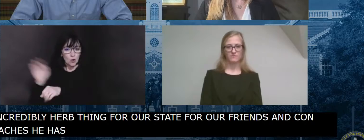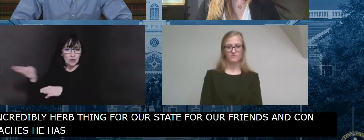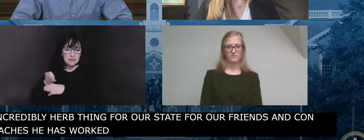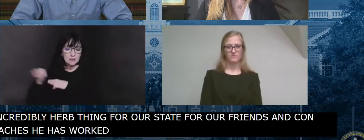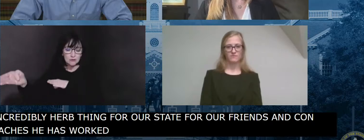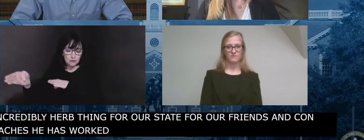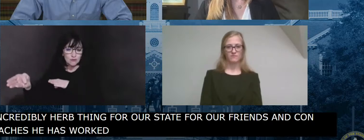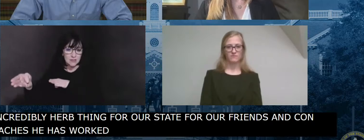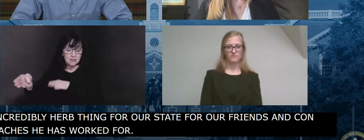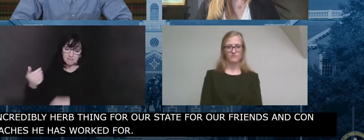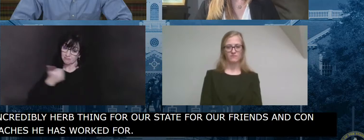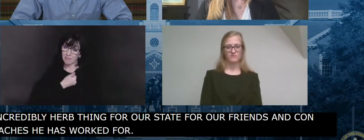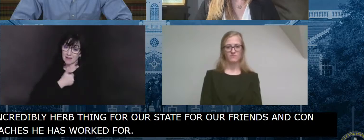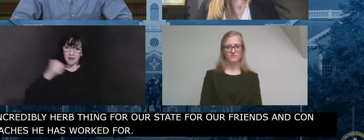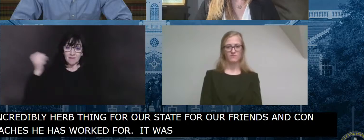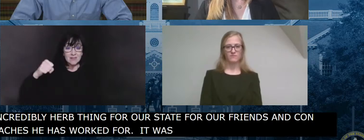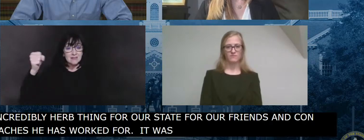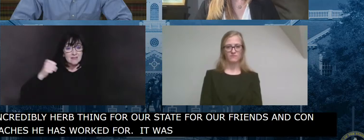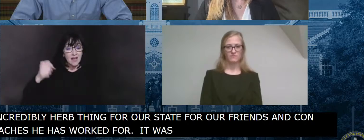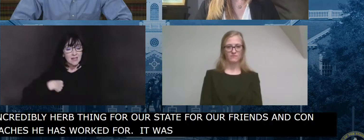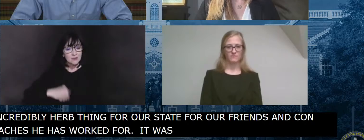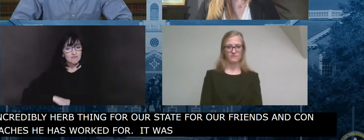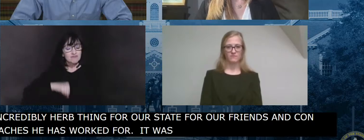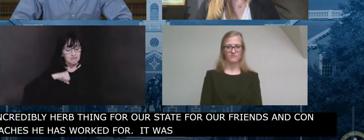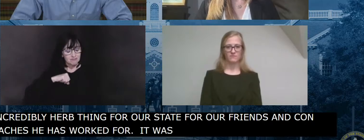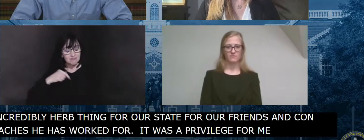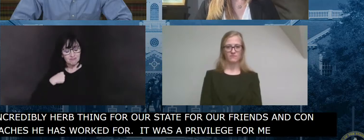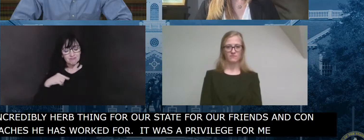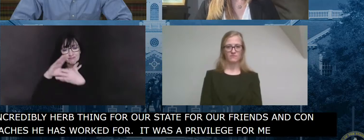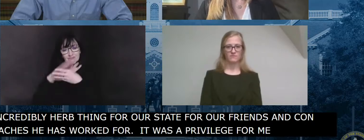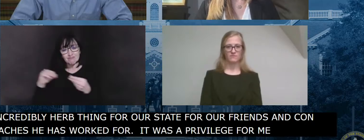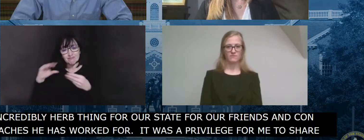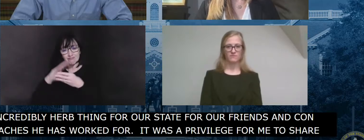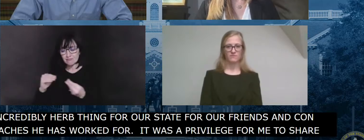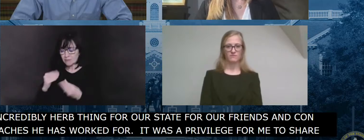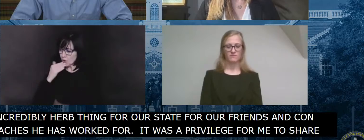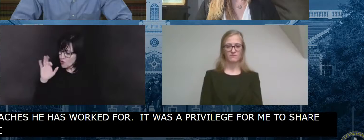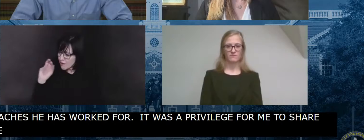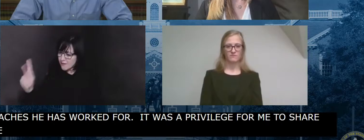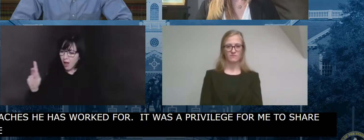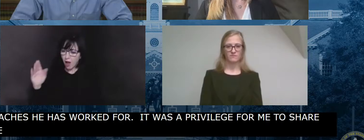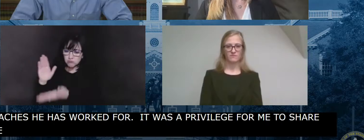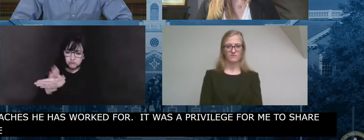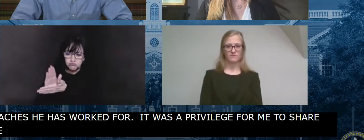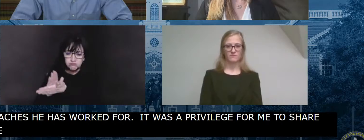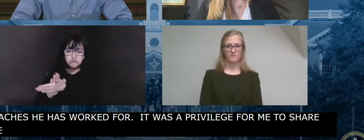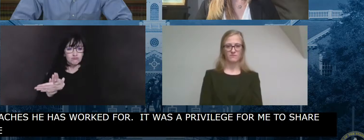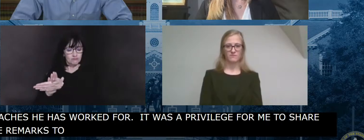me to share some remarks, to send him on his way. We wish him the well.